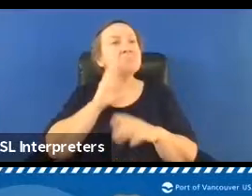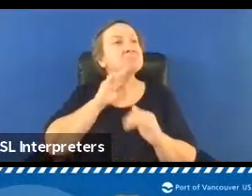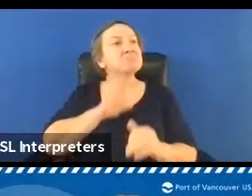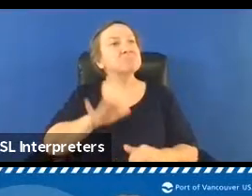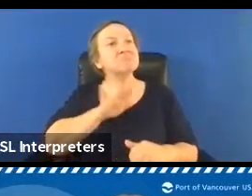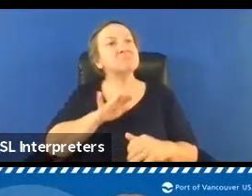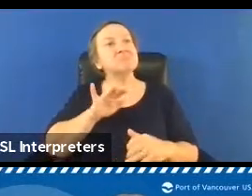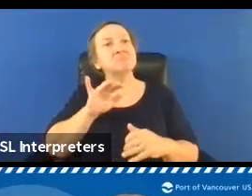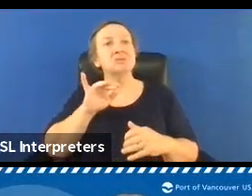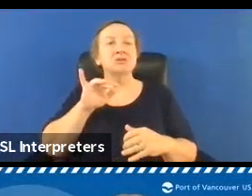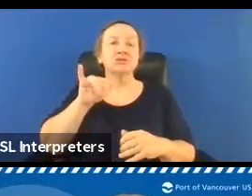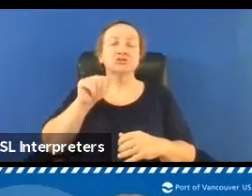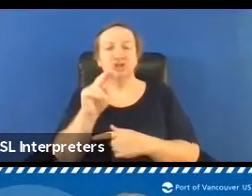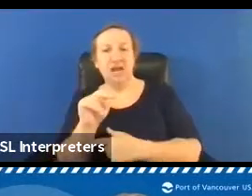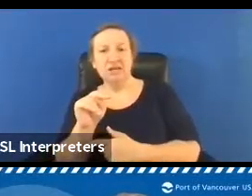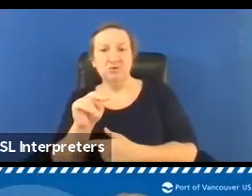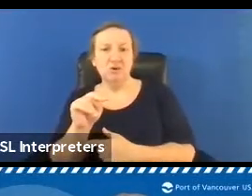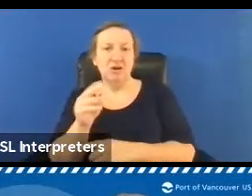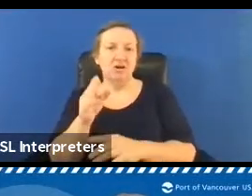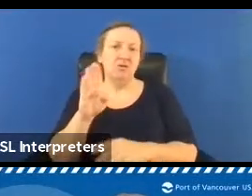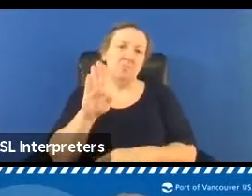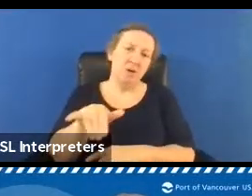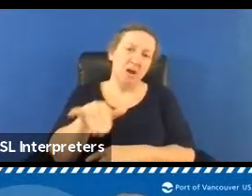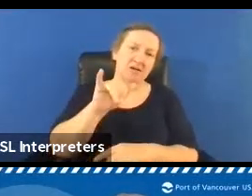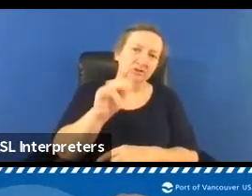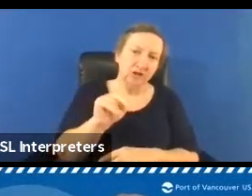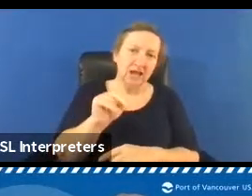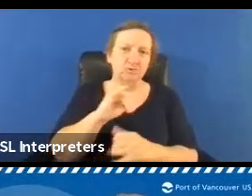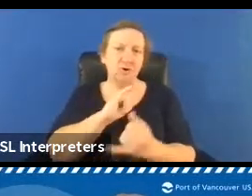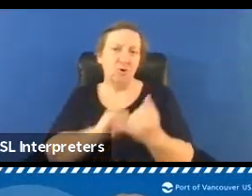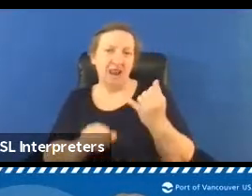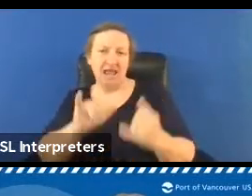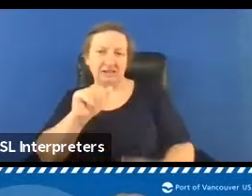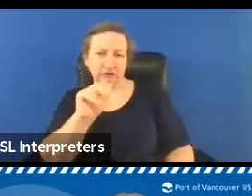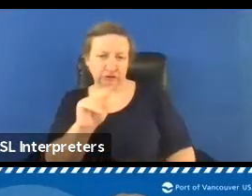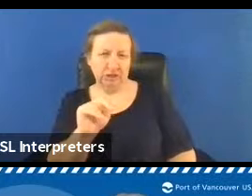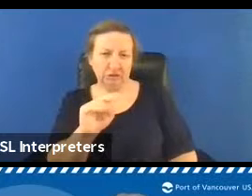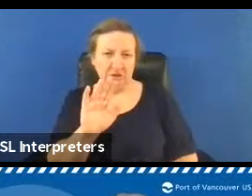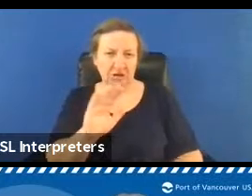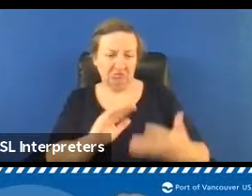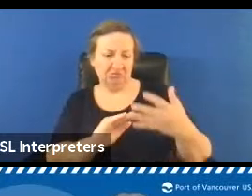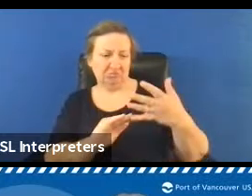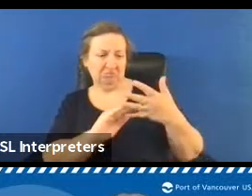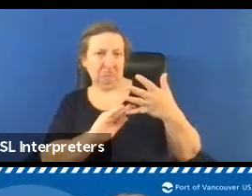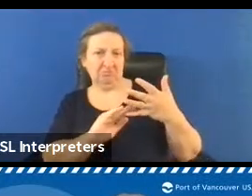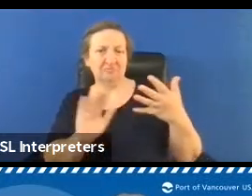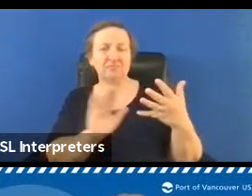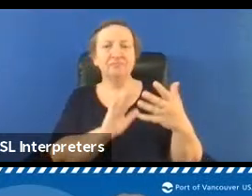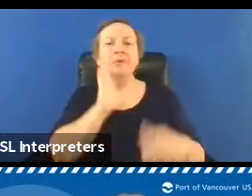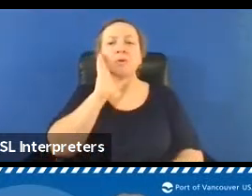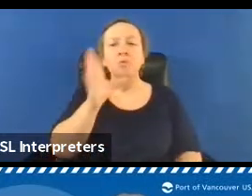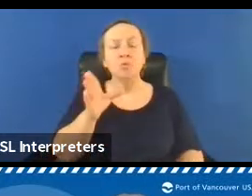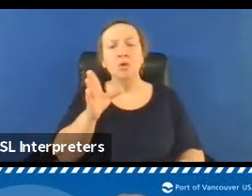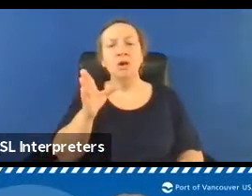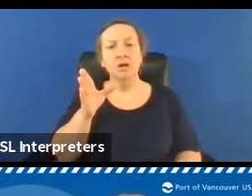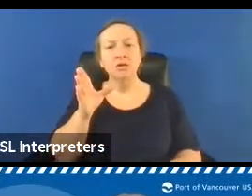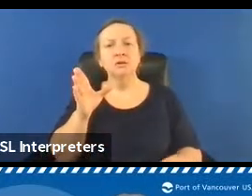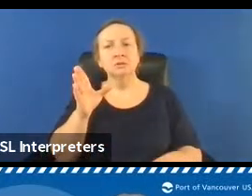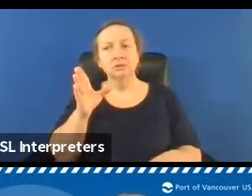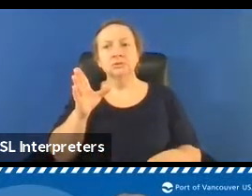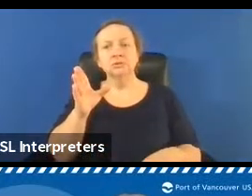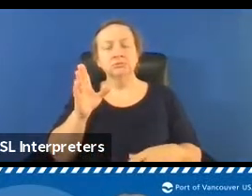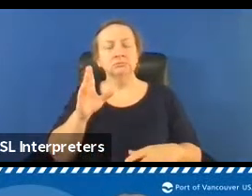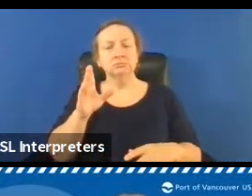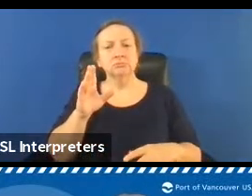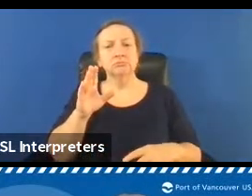you'll see a slide on this that speaks to it. By late January, we will be publicly putting the